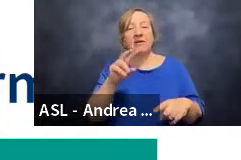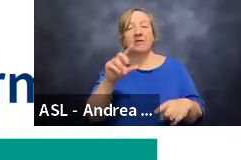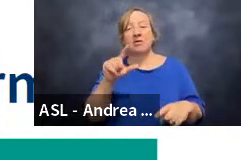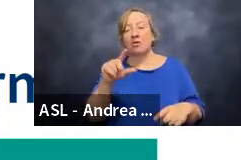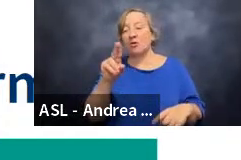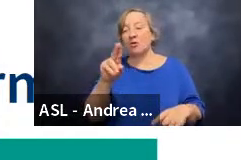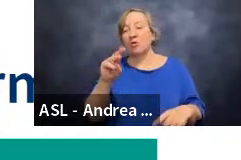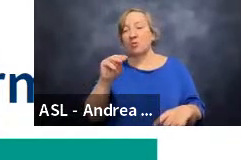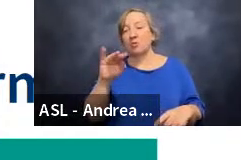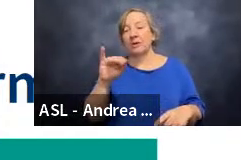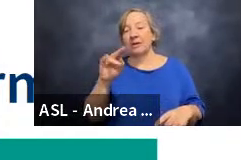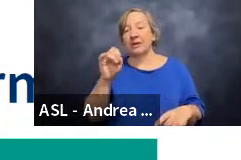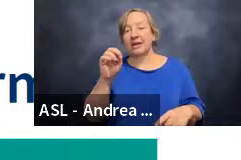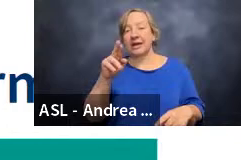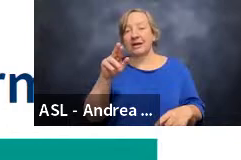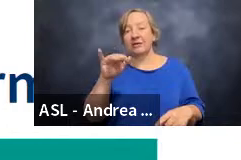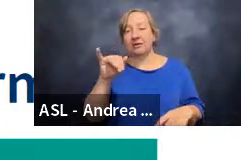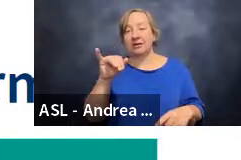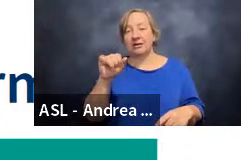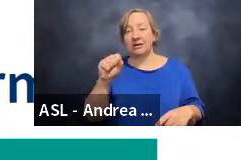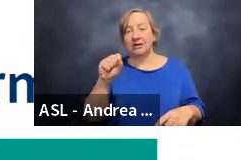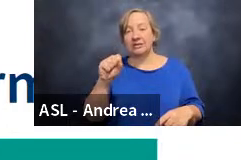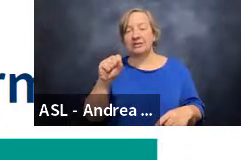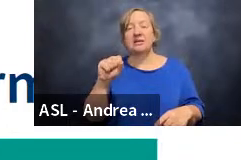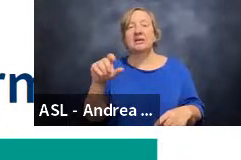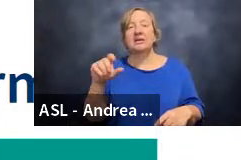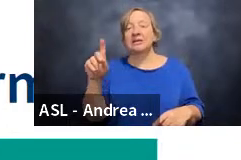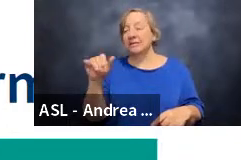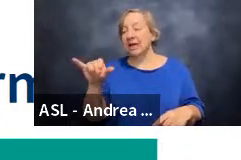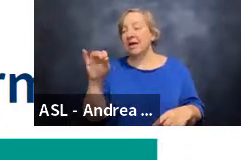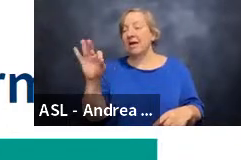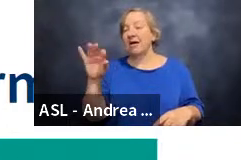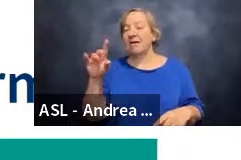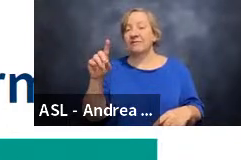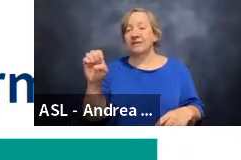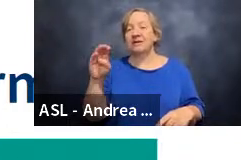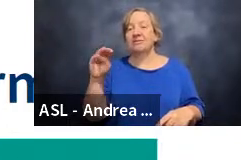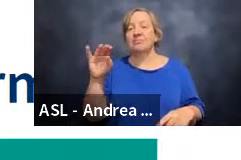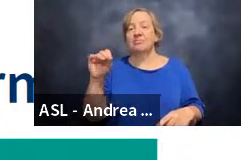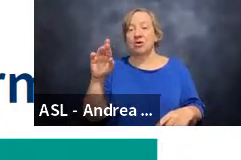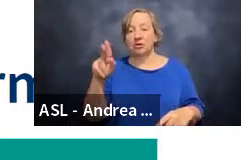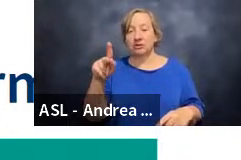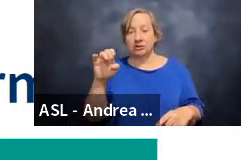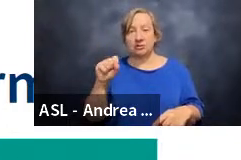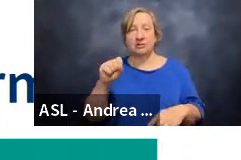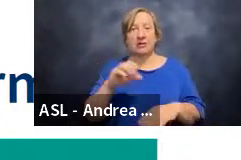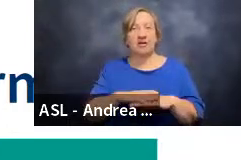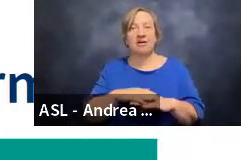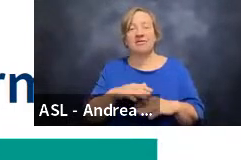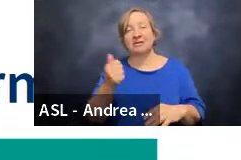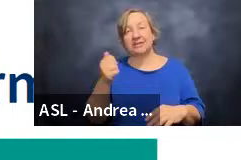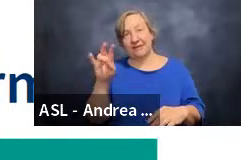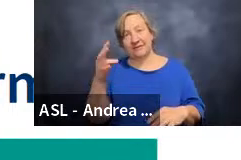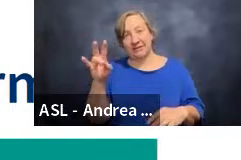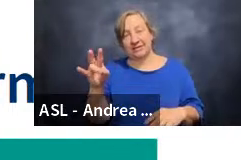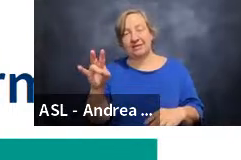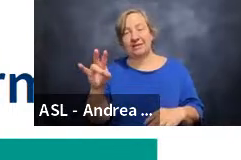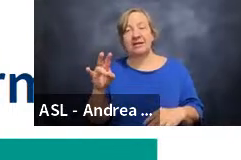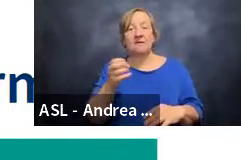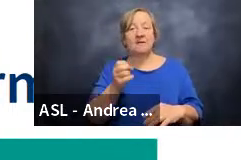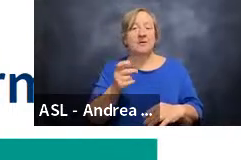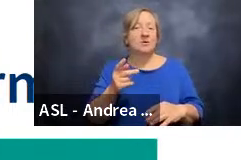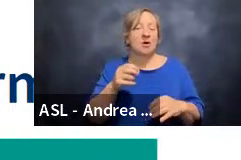Luminarias Dia de Muertos on the 19th. So a couple of opportunities to come out and ask